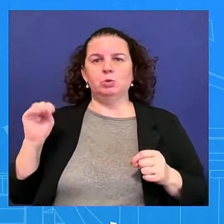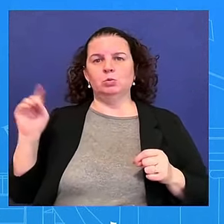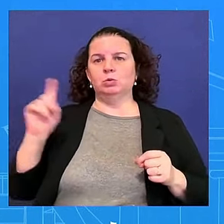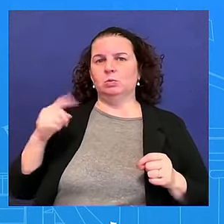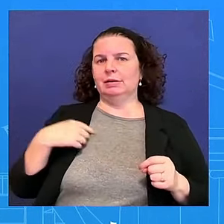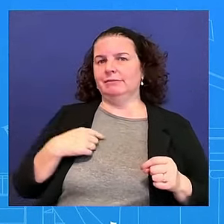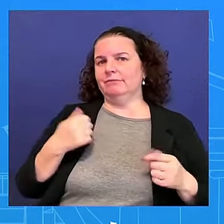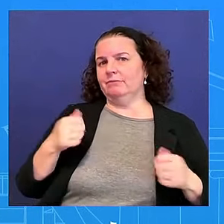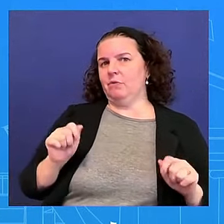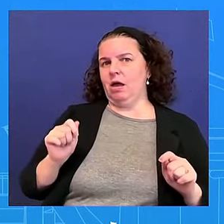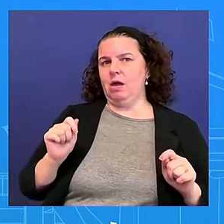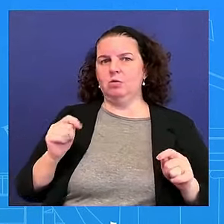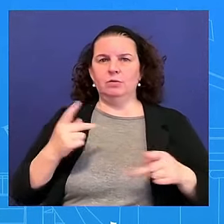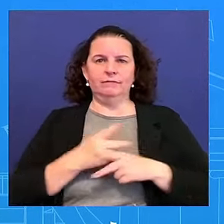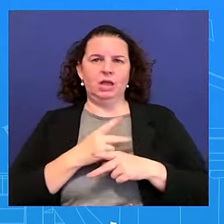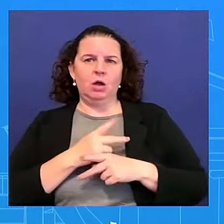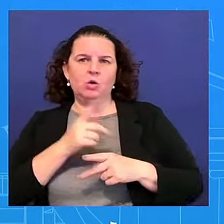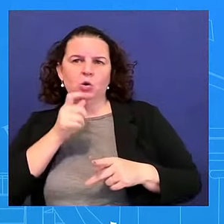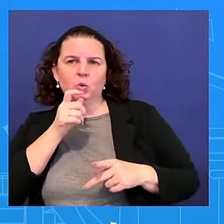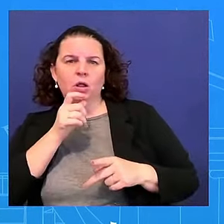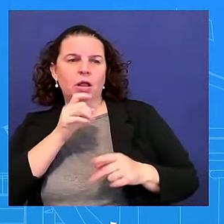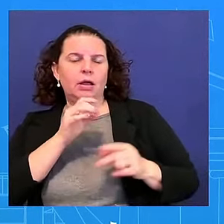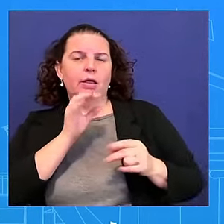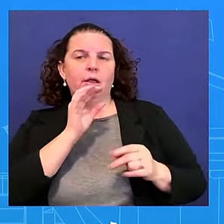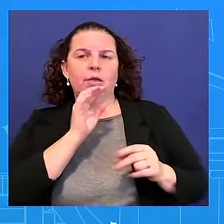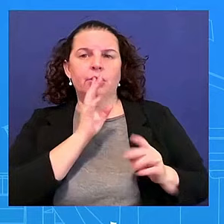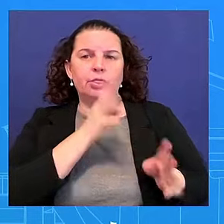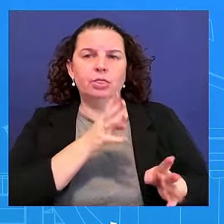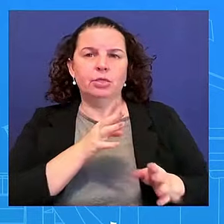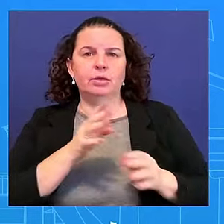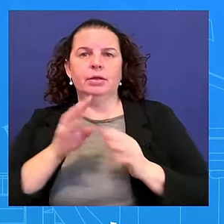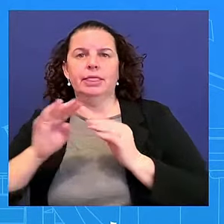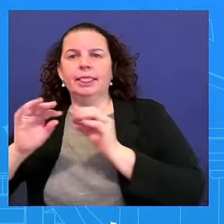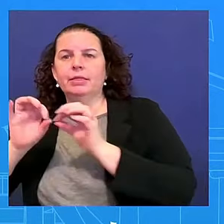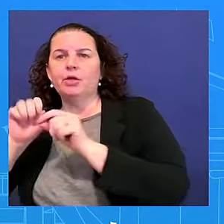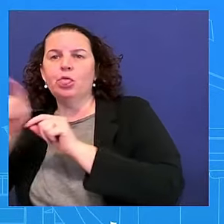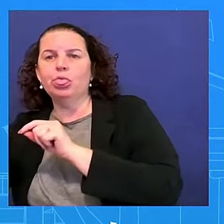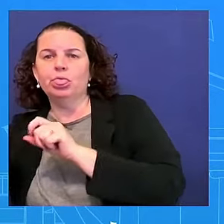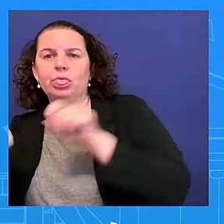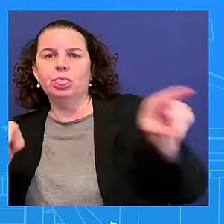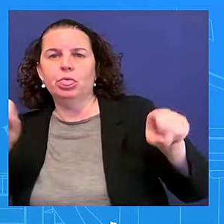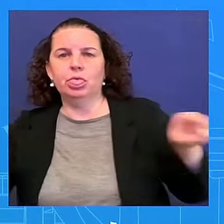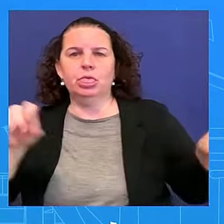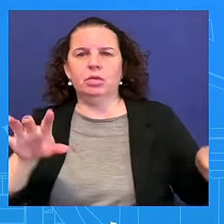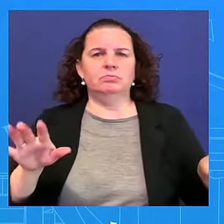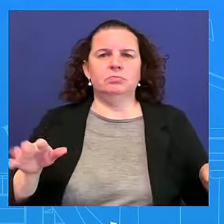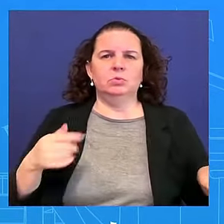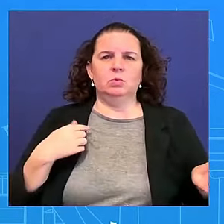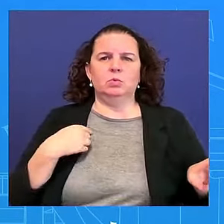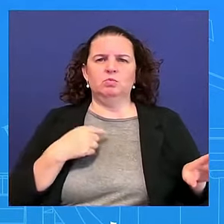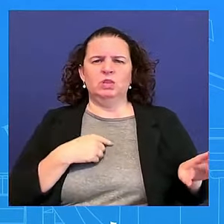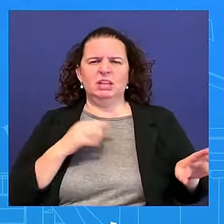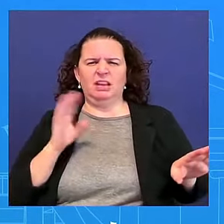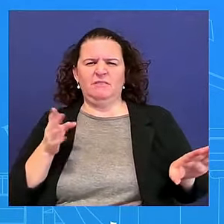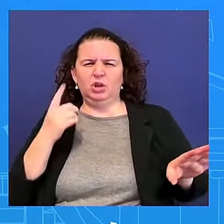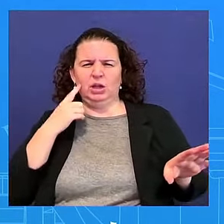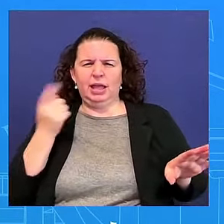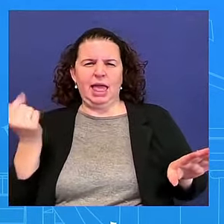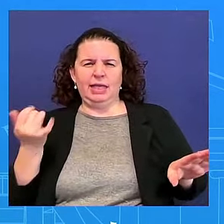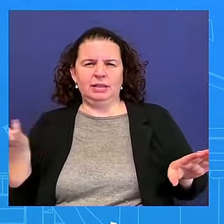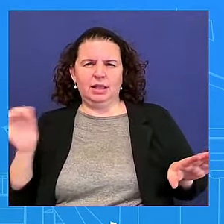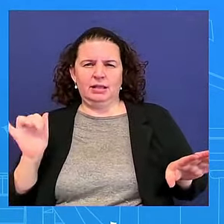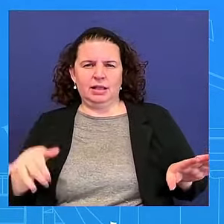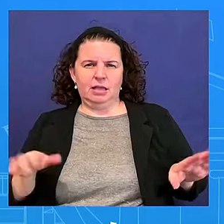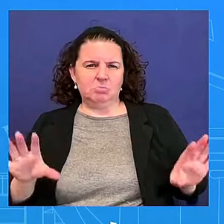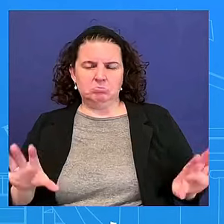their opinion, but that is the first time I've ever heard anything like that. I've never heard anyone speak in that way from here. Get it. To follow